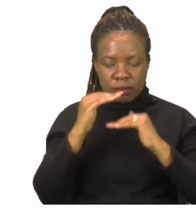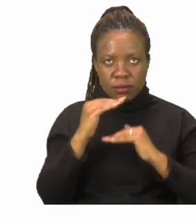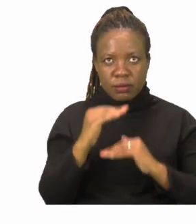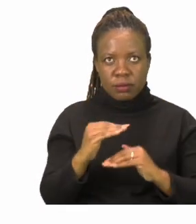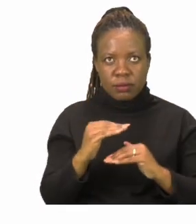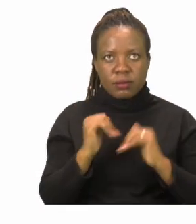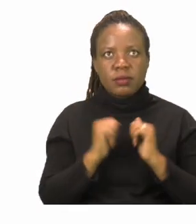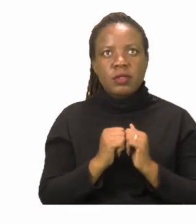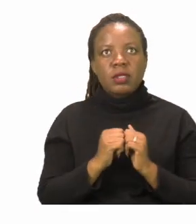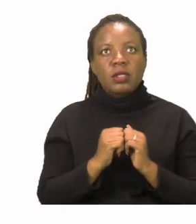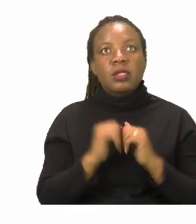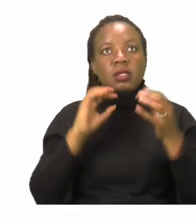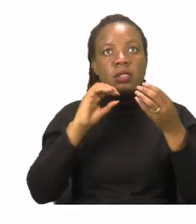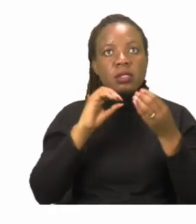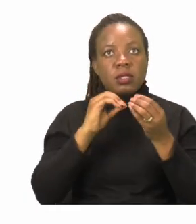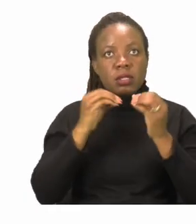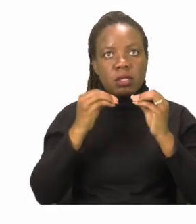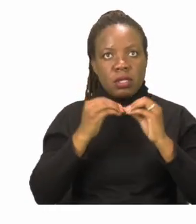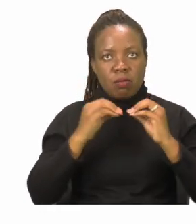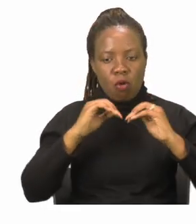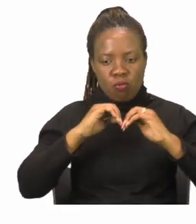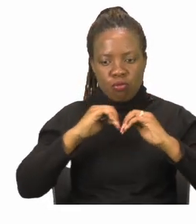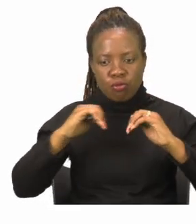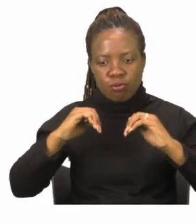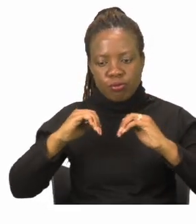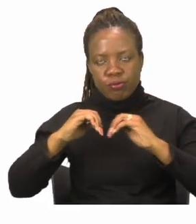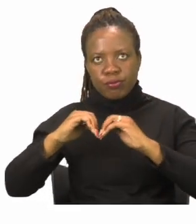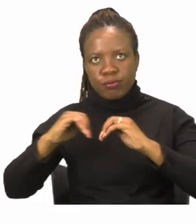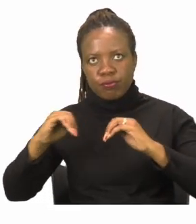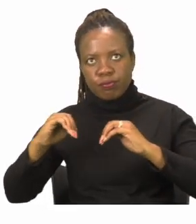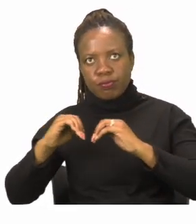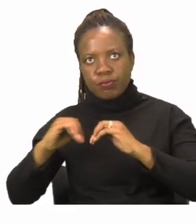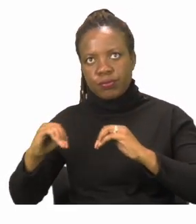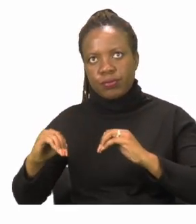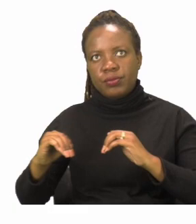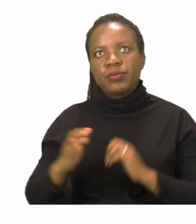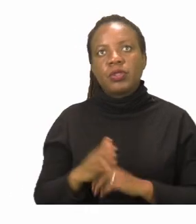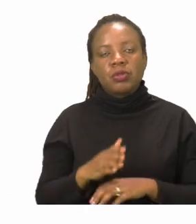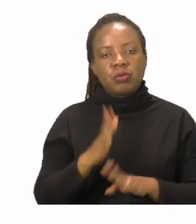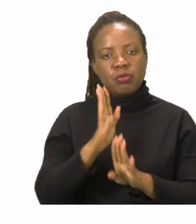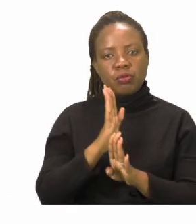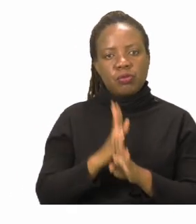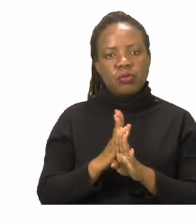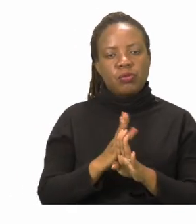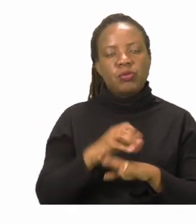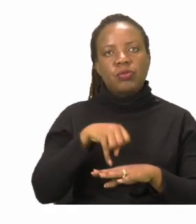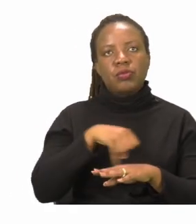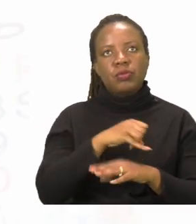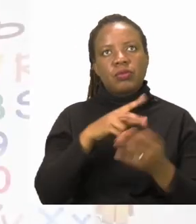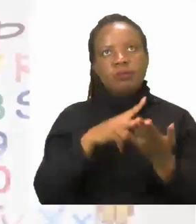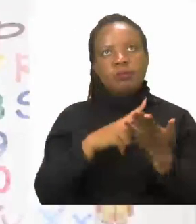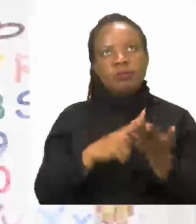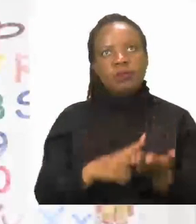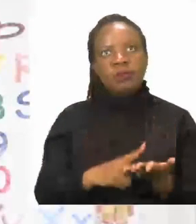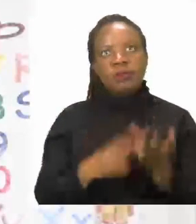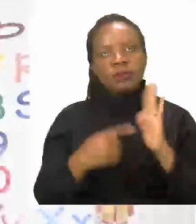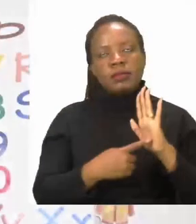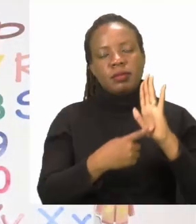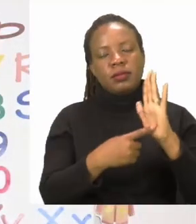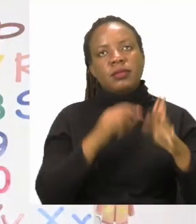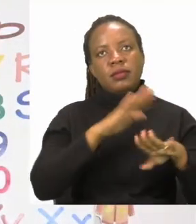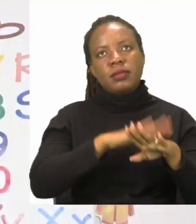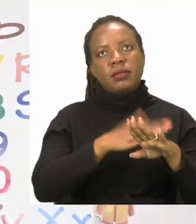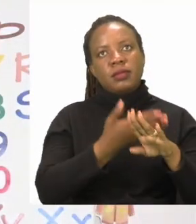their correct place values. So let's take a look at the board. Now remember, boys and